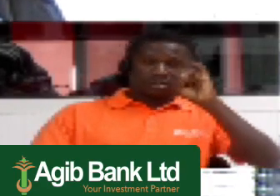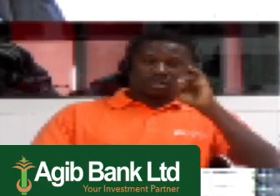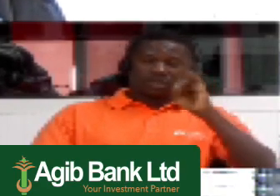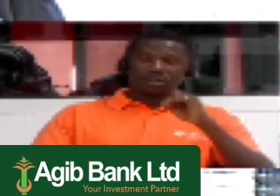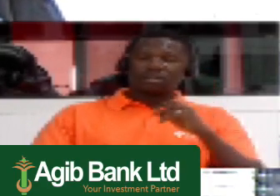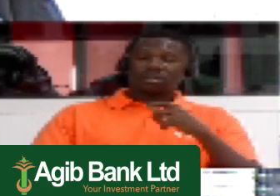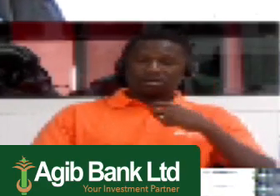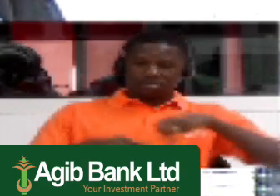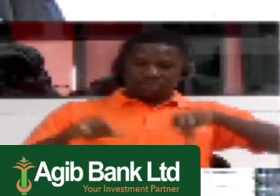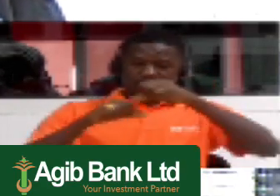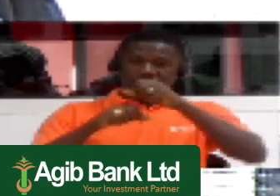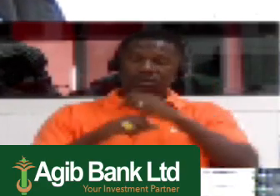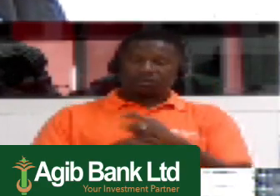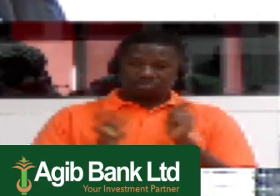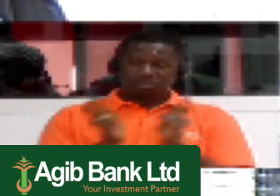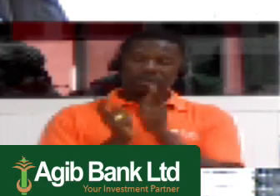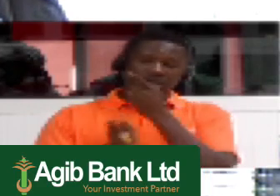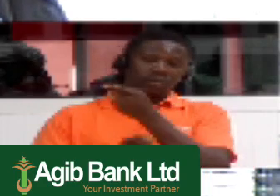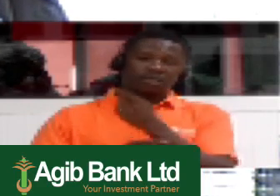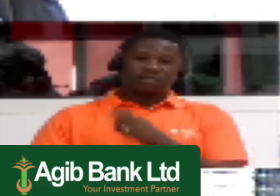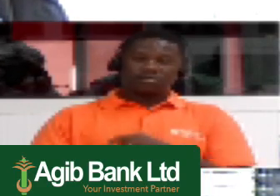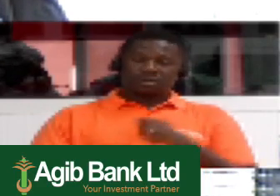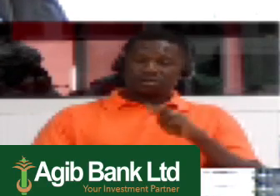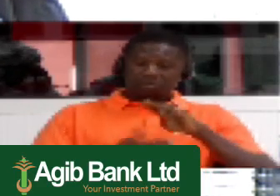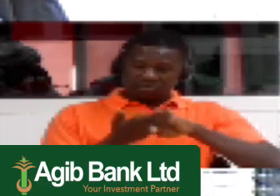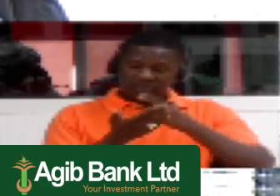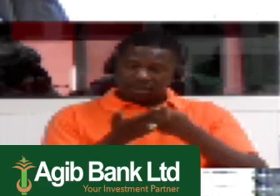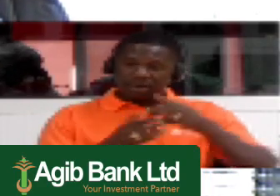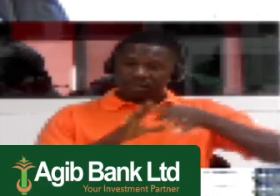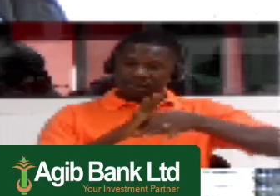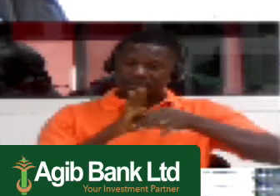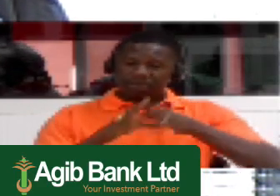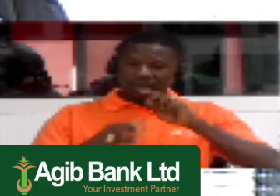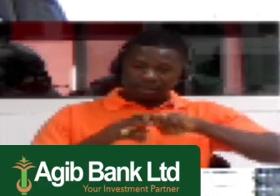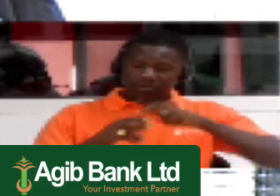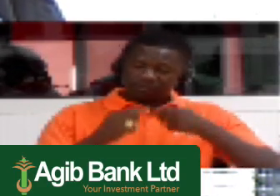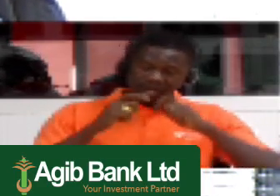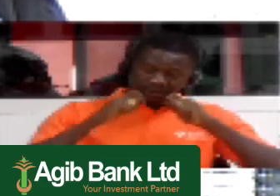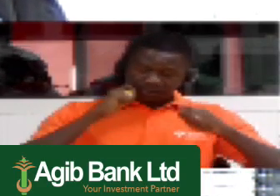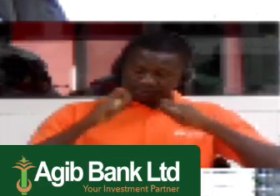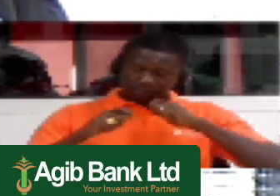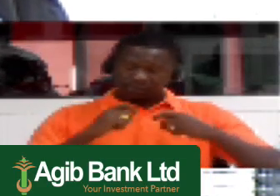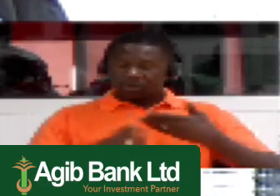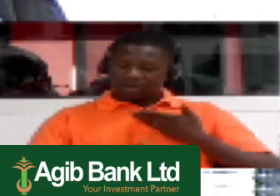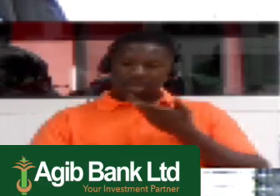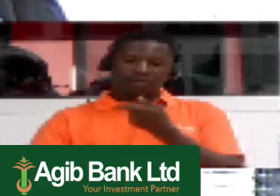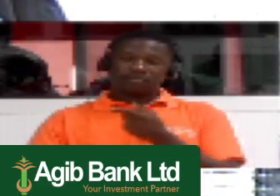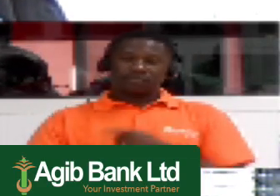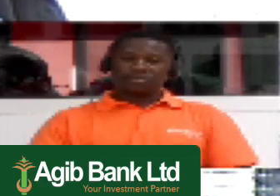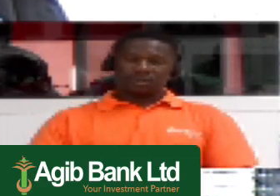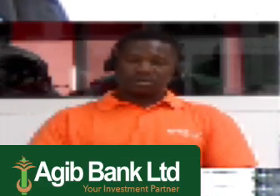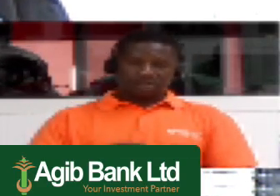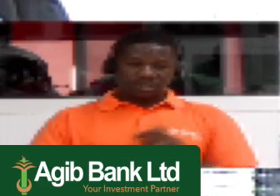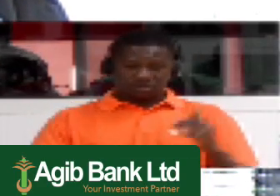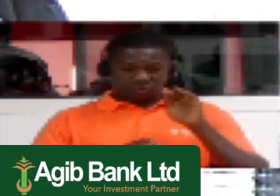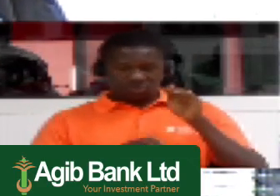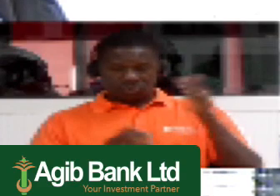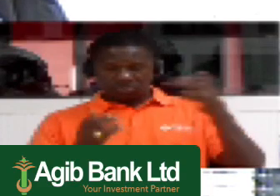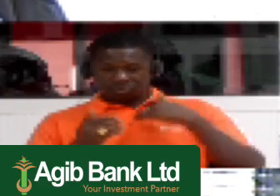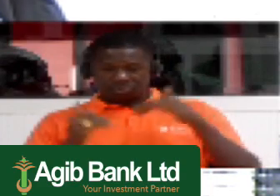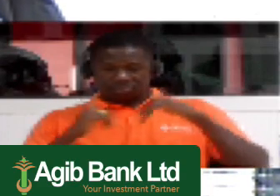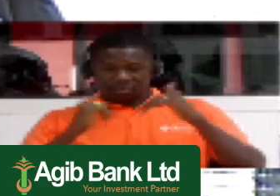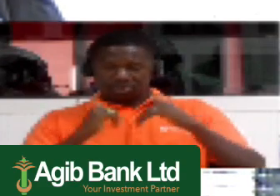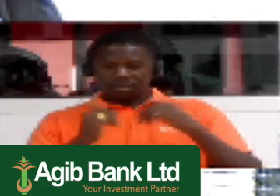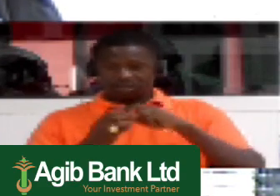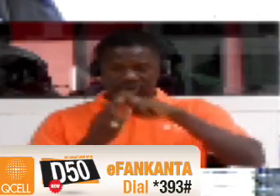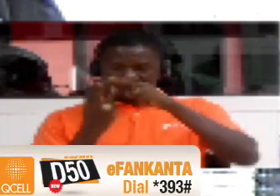met them there. Abichube kering. Barbecue was on. Nata diamundol mosaboye. And then he spoke to the three of us.